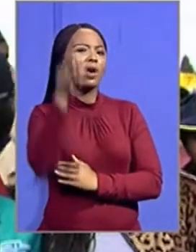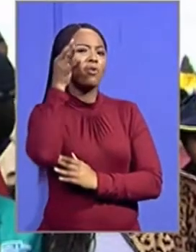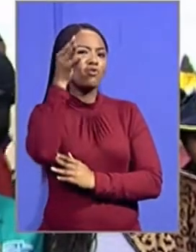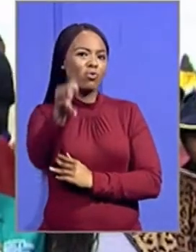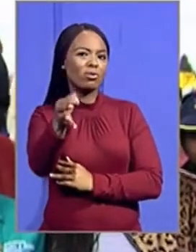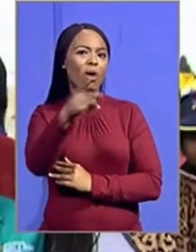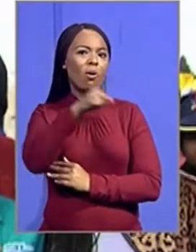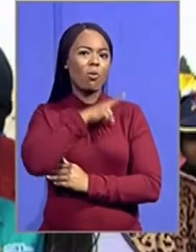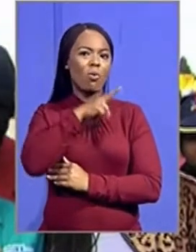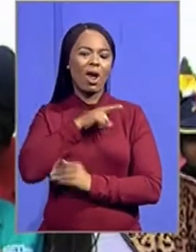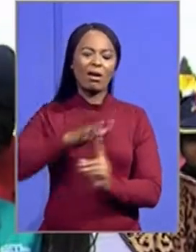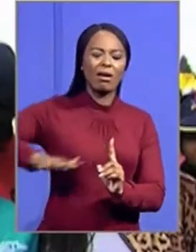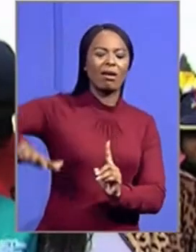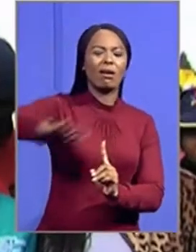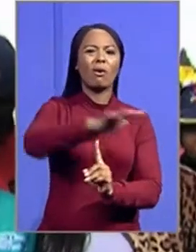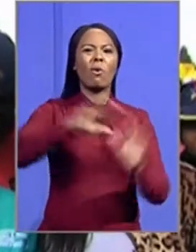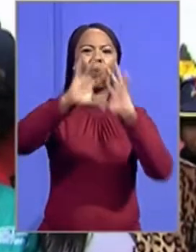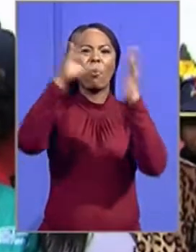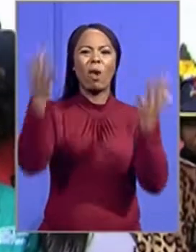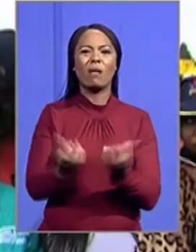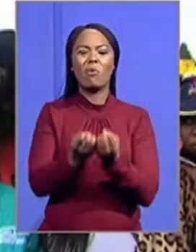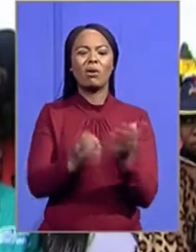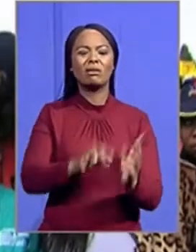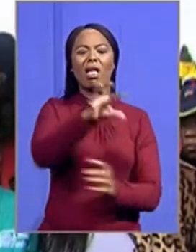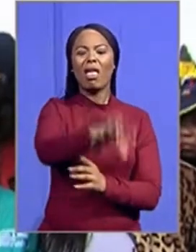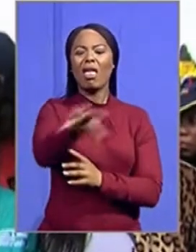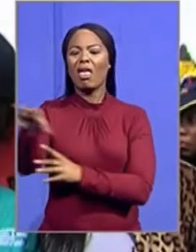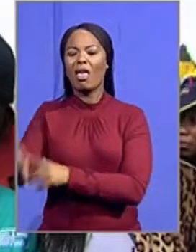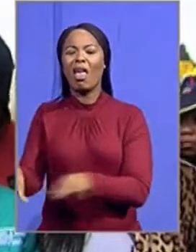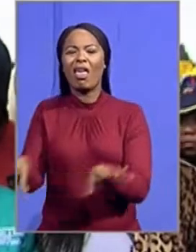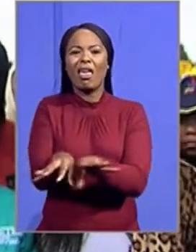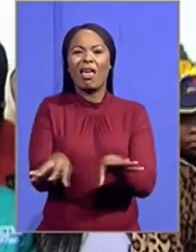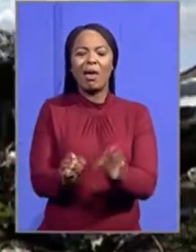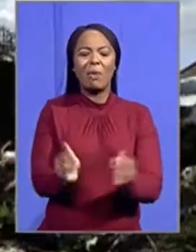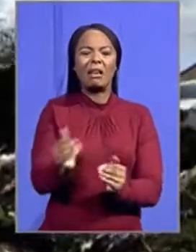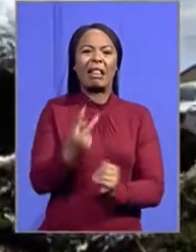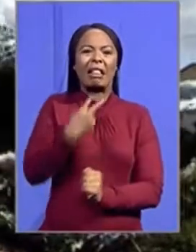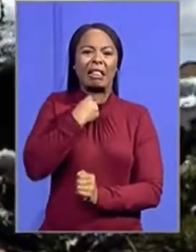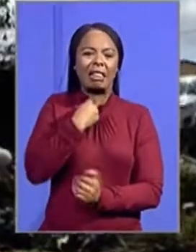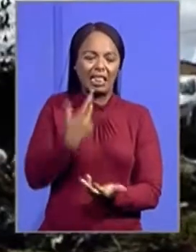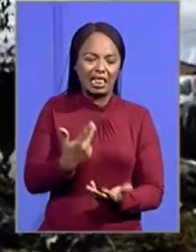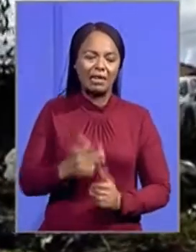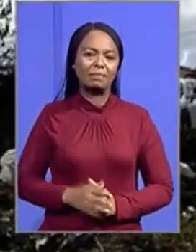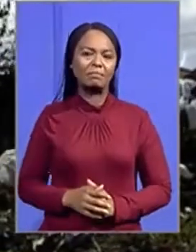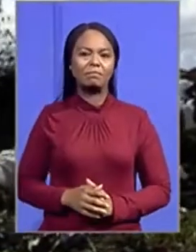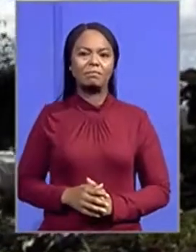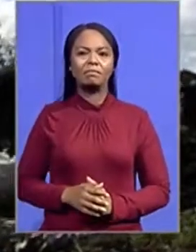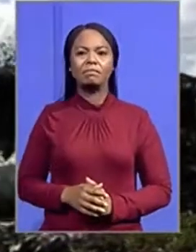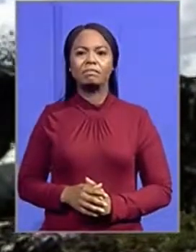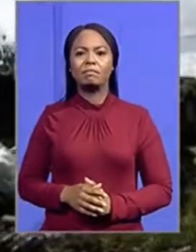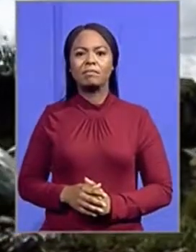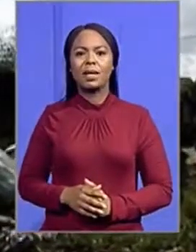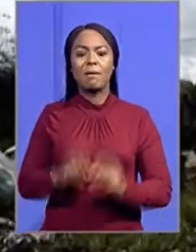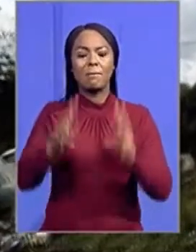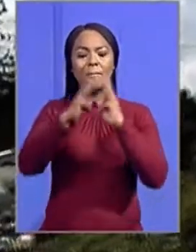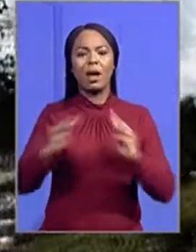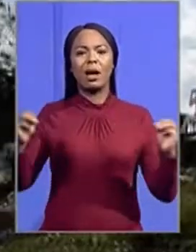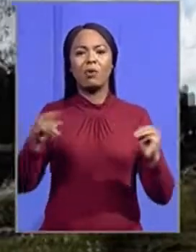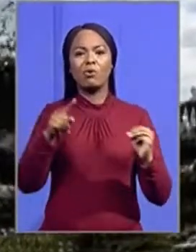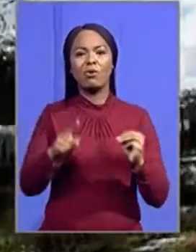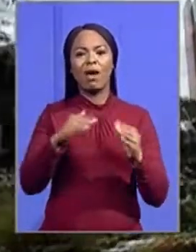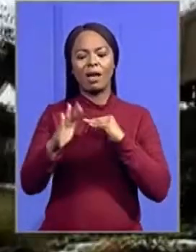across the world, dump sites are really not a sustainable way of managing waste. Mmasepala wa Mangaung o beilweng ka fa tlase